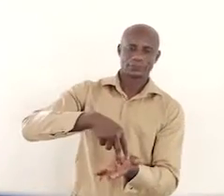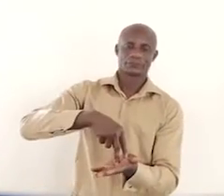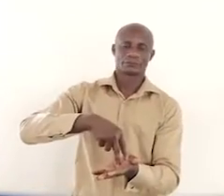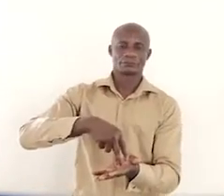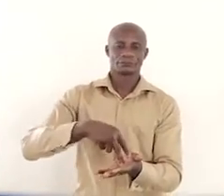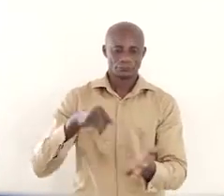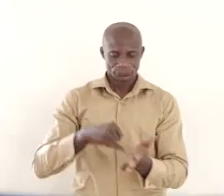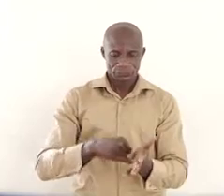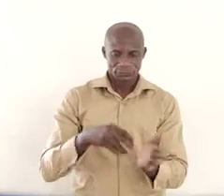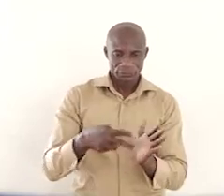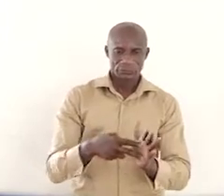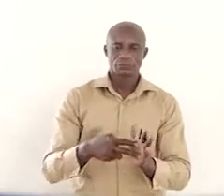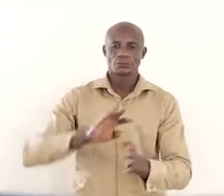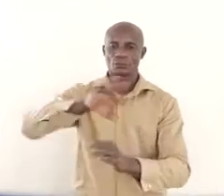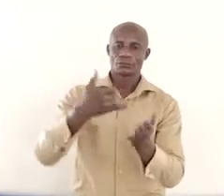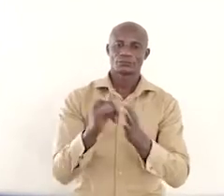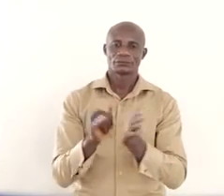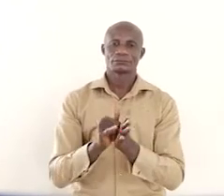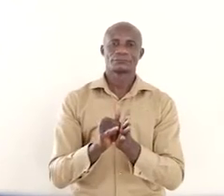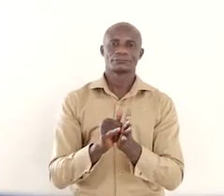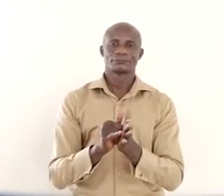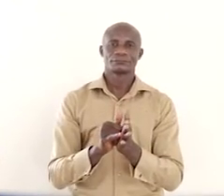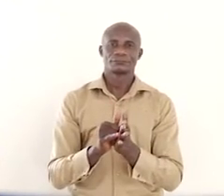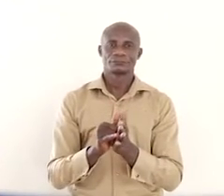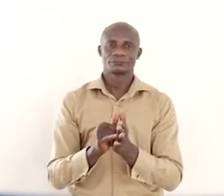resurrection. It means all that